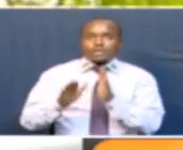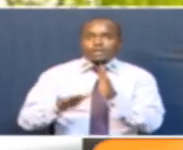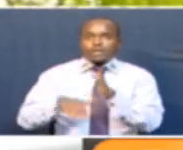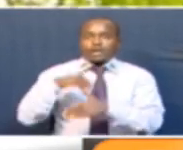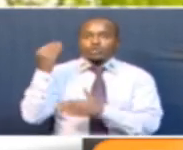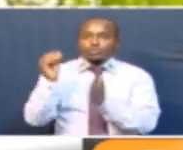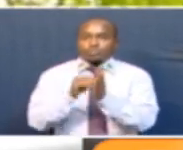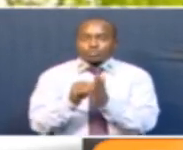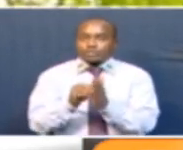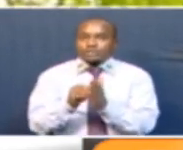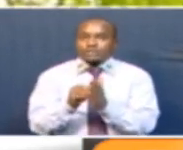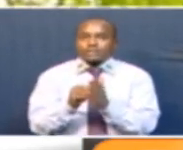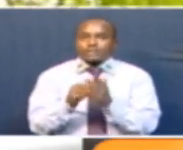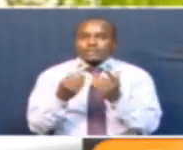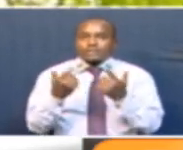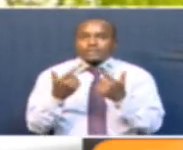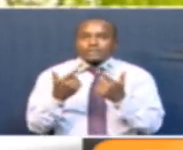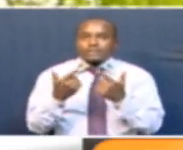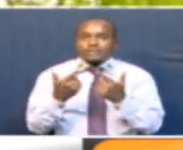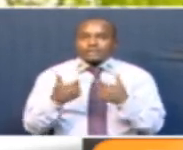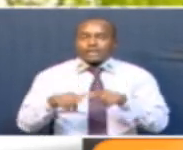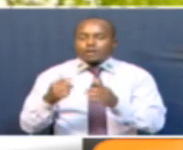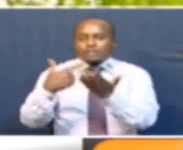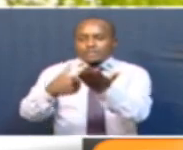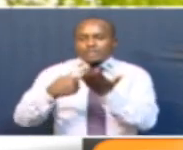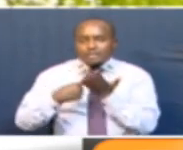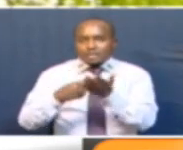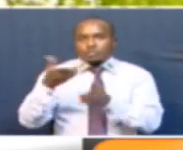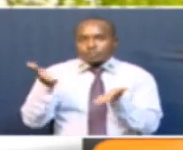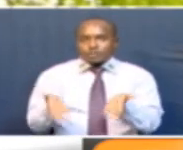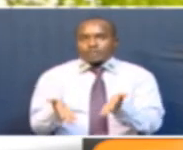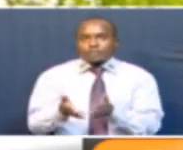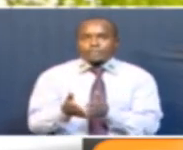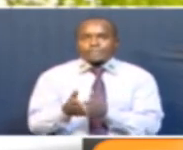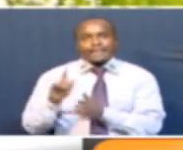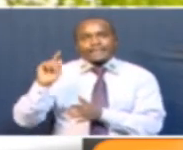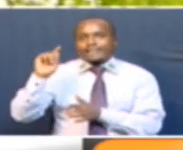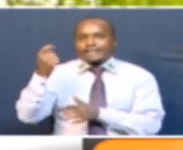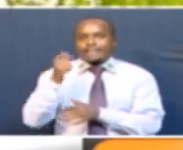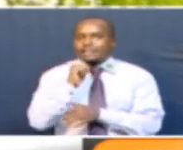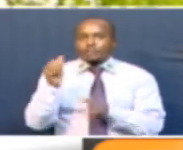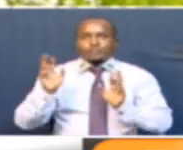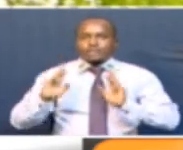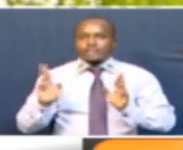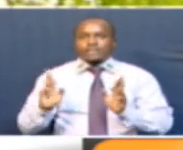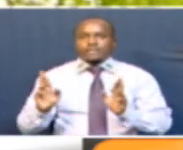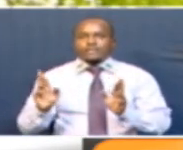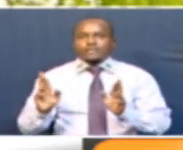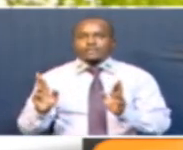it warrants a discussion at this moment. Probably Kenya would not be set to